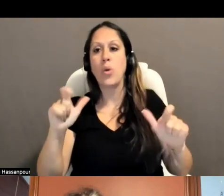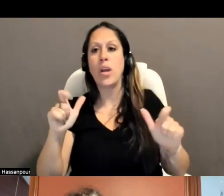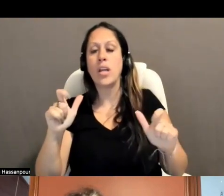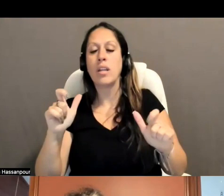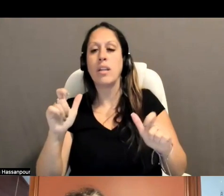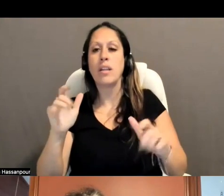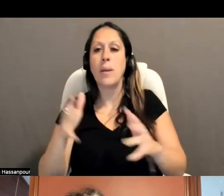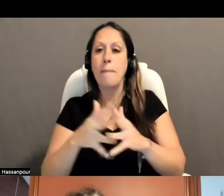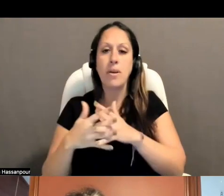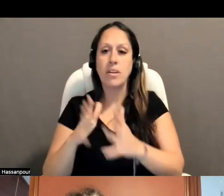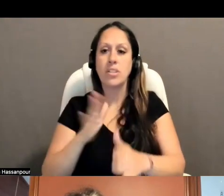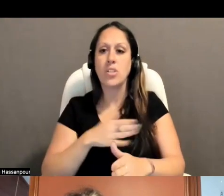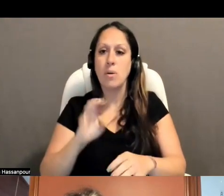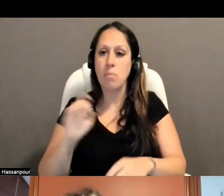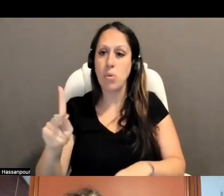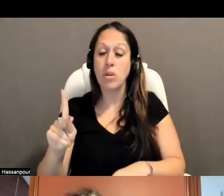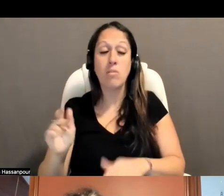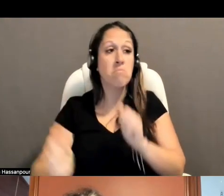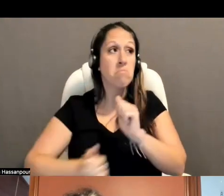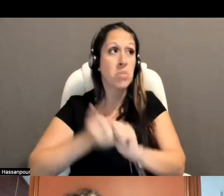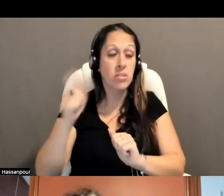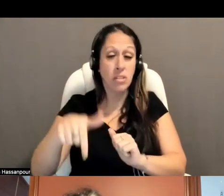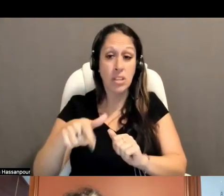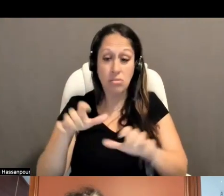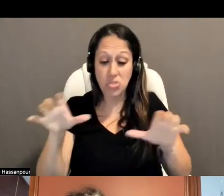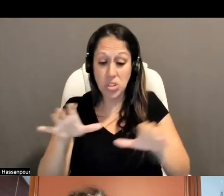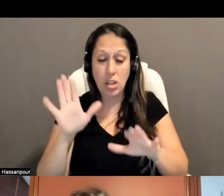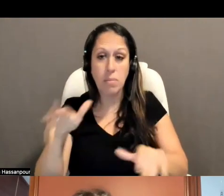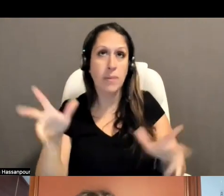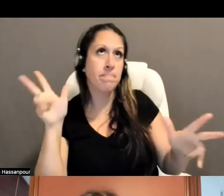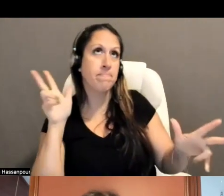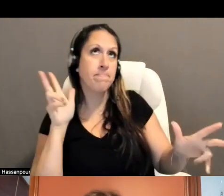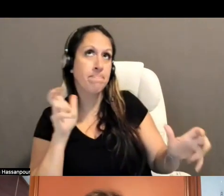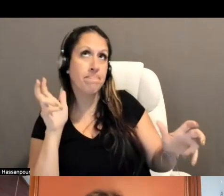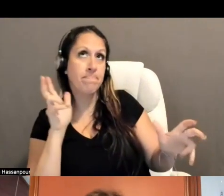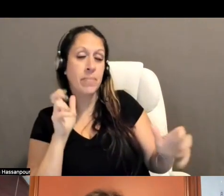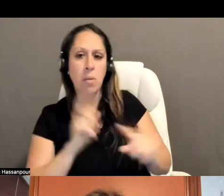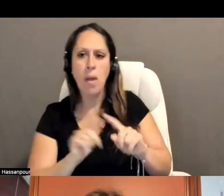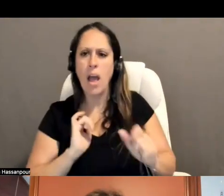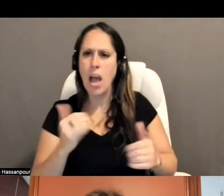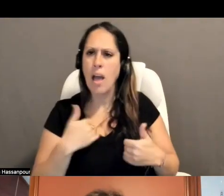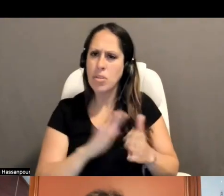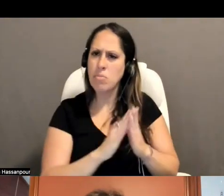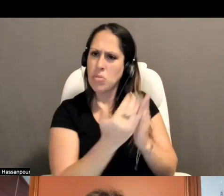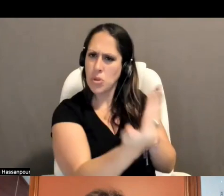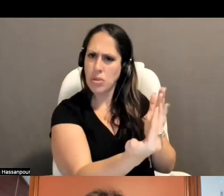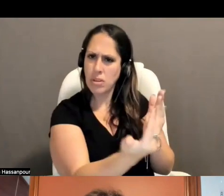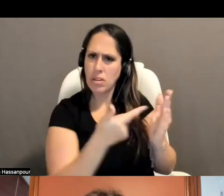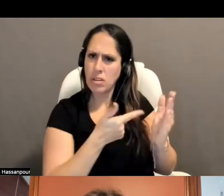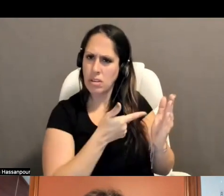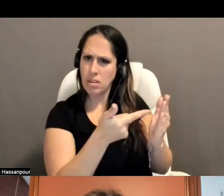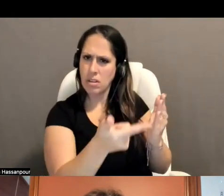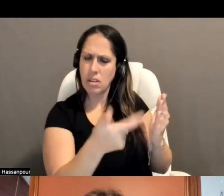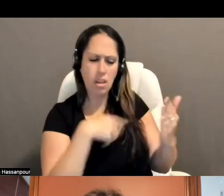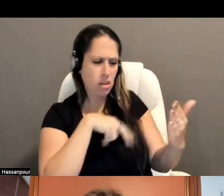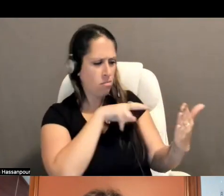Songbook. sure. And most of that is done by ear, although I have the music, and I